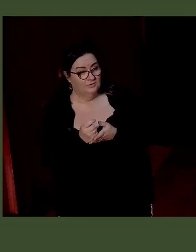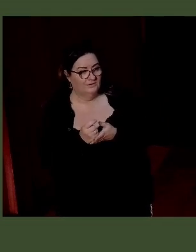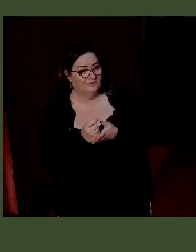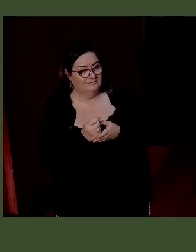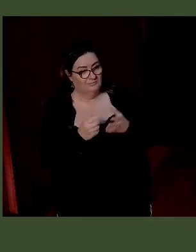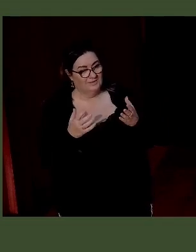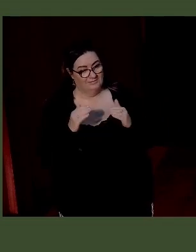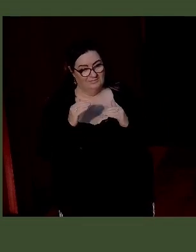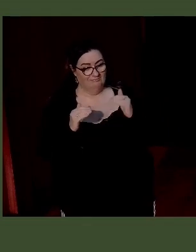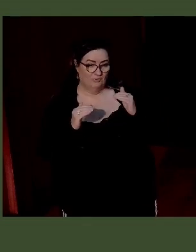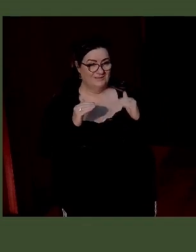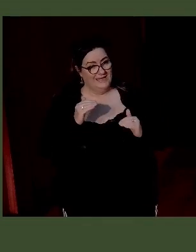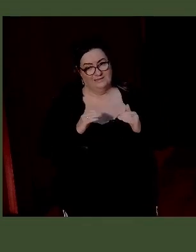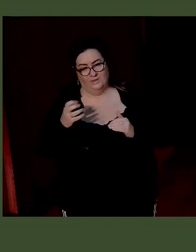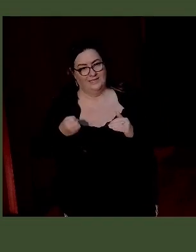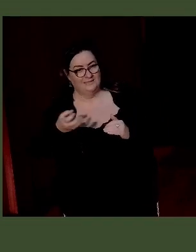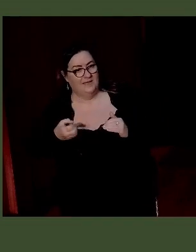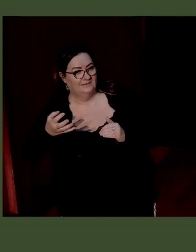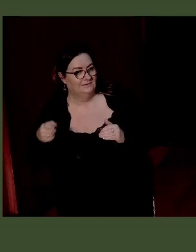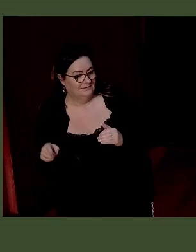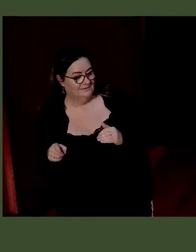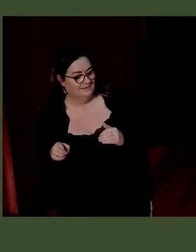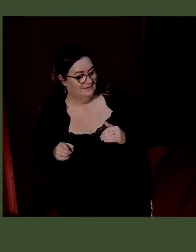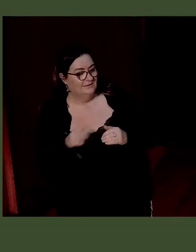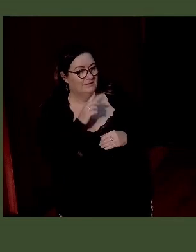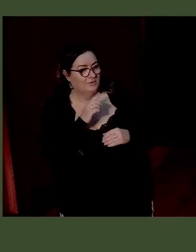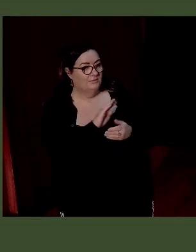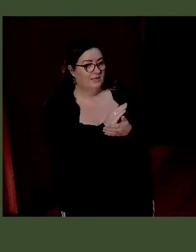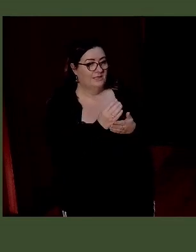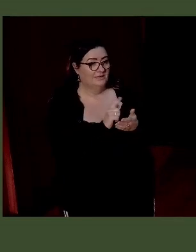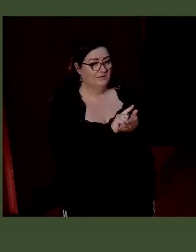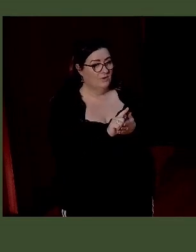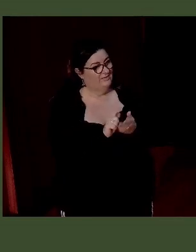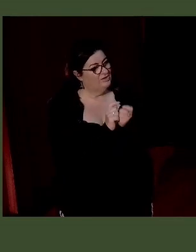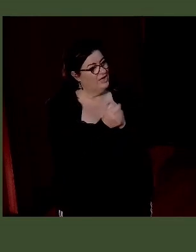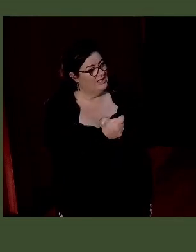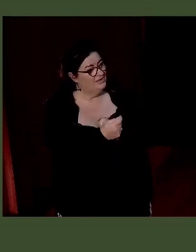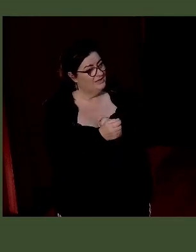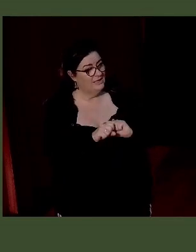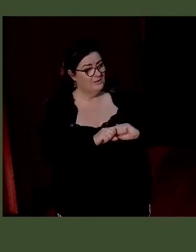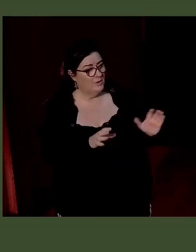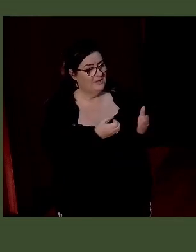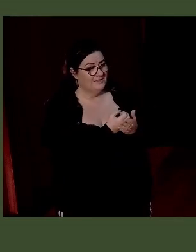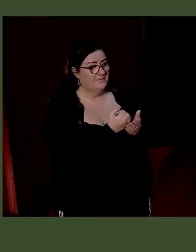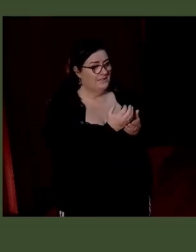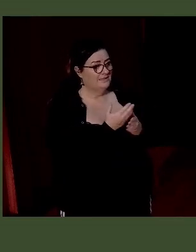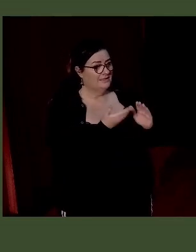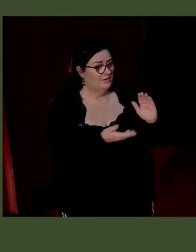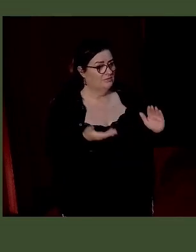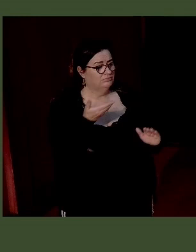spent within Ireland at the time. But that had changed by 1912. Public spending was now